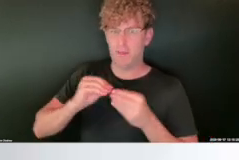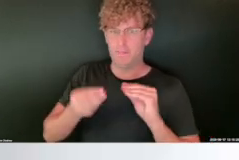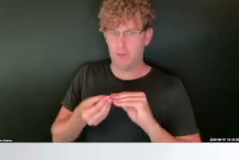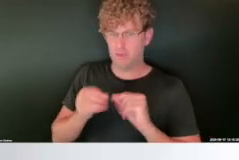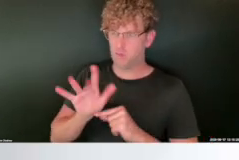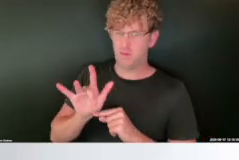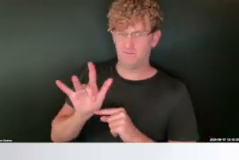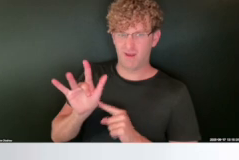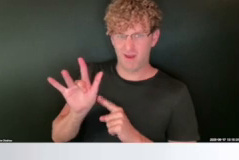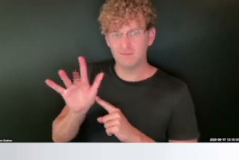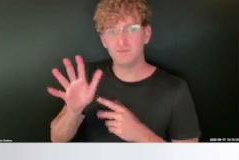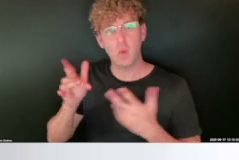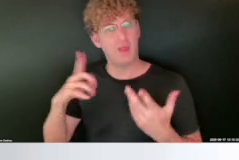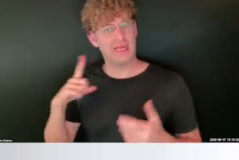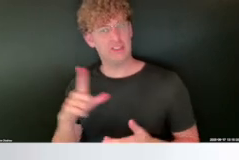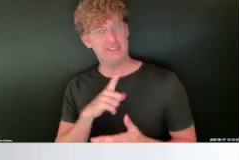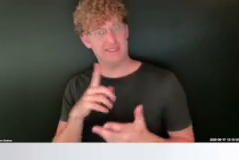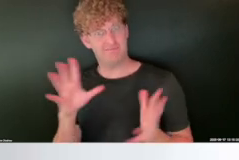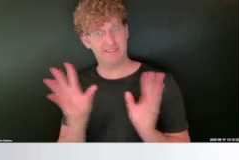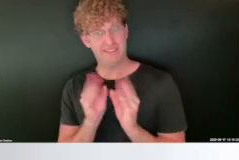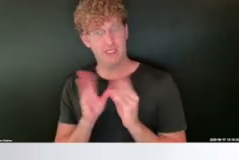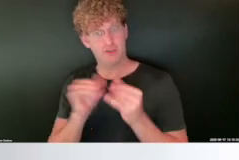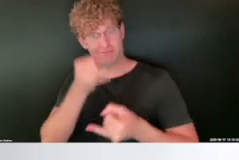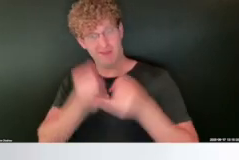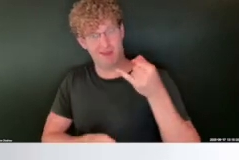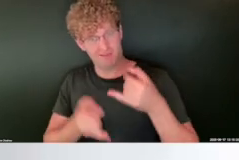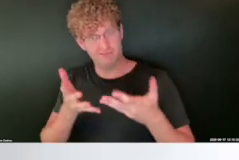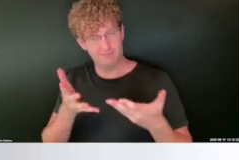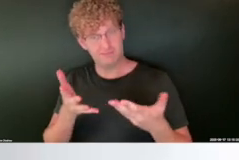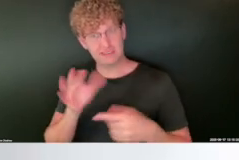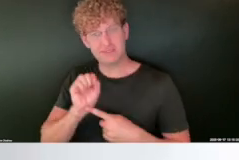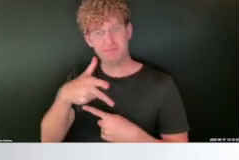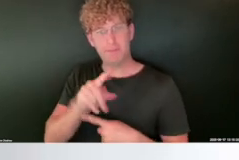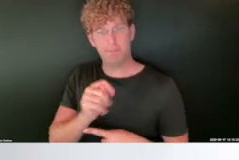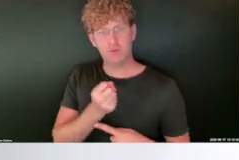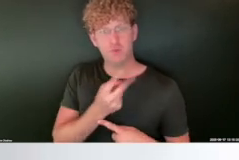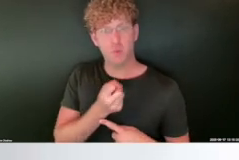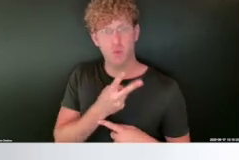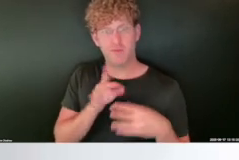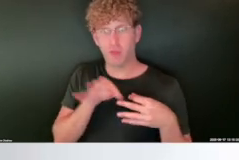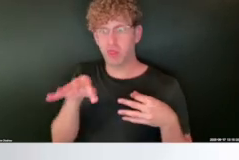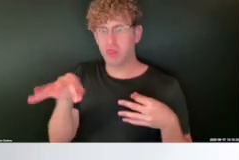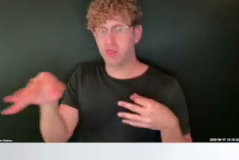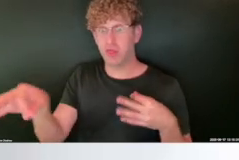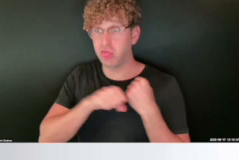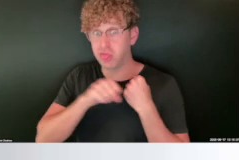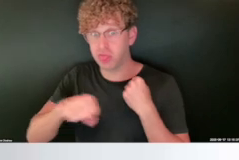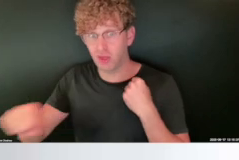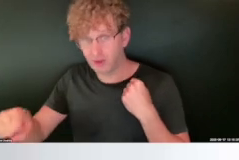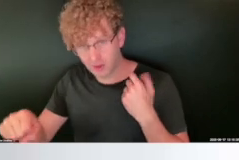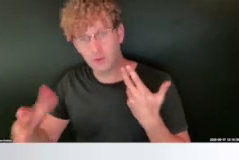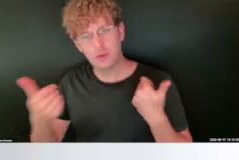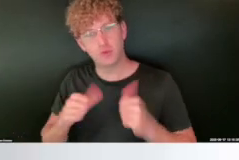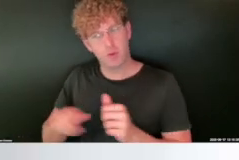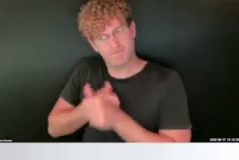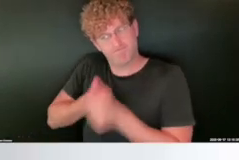on September 12th. But rather than push our process out further, we stick to our timeline to